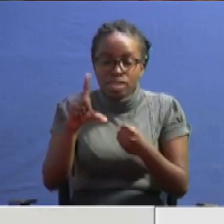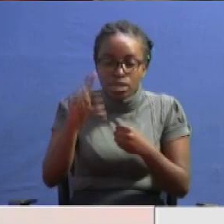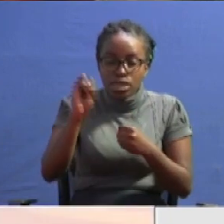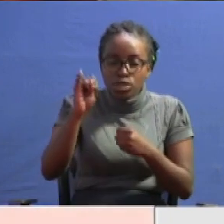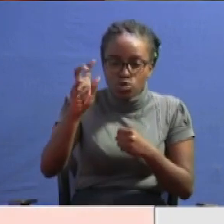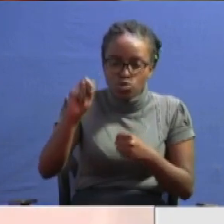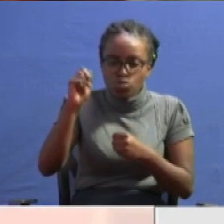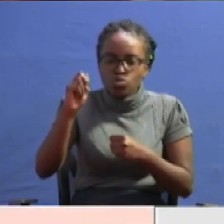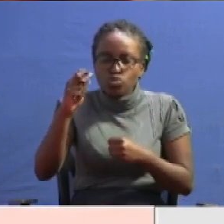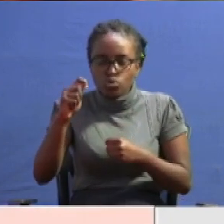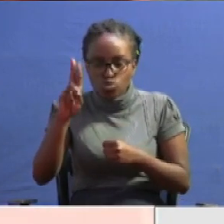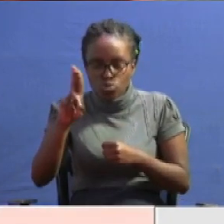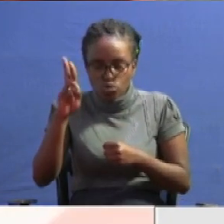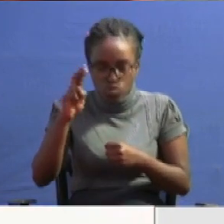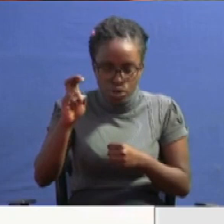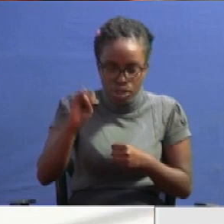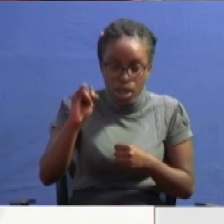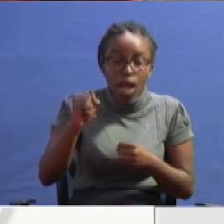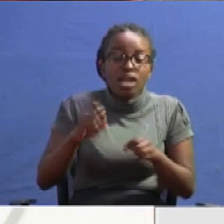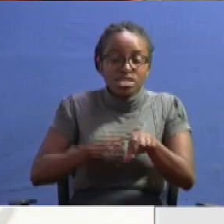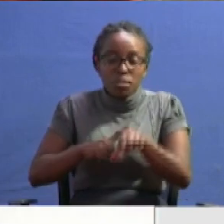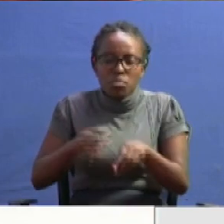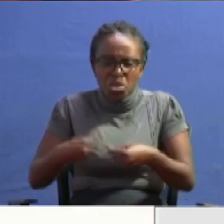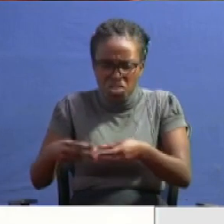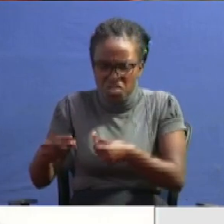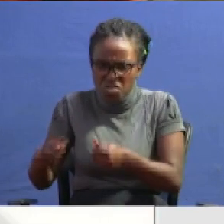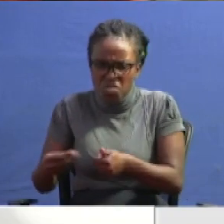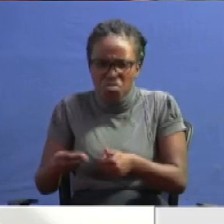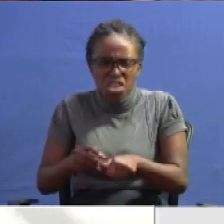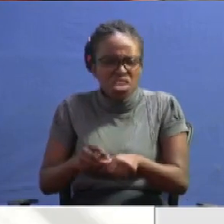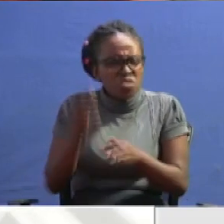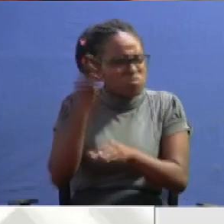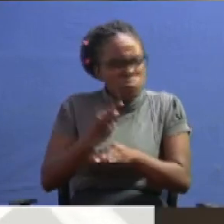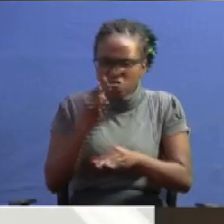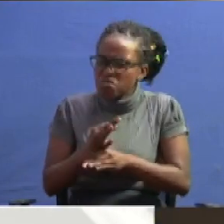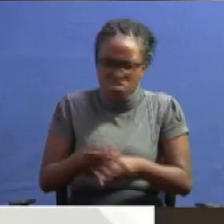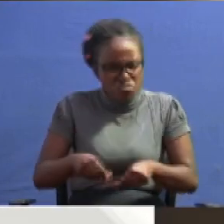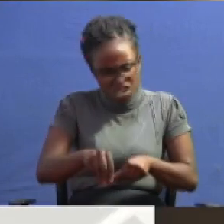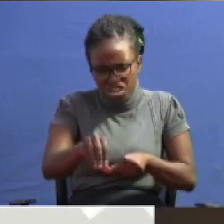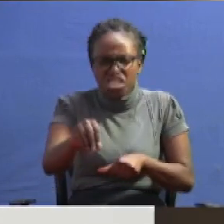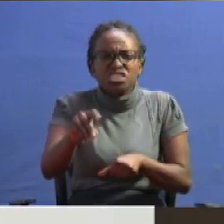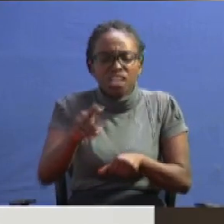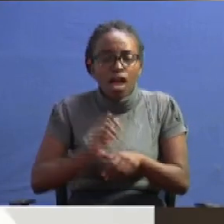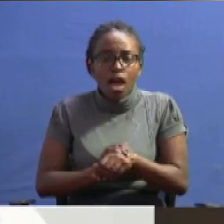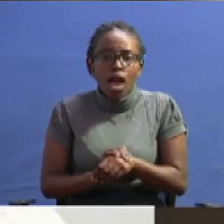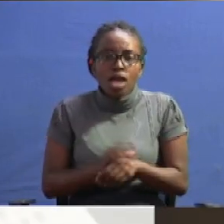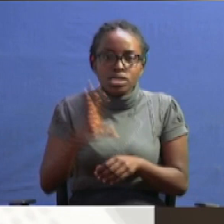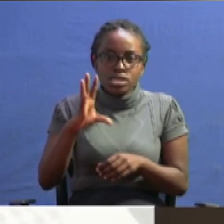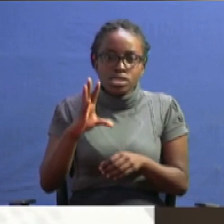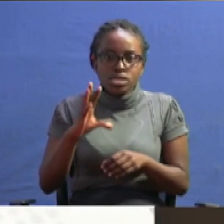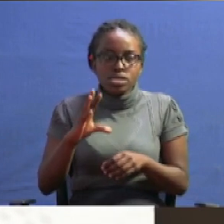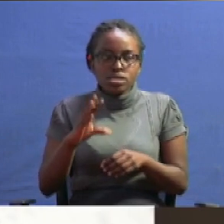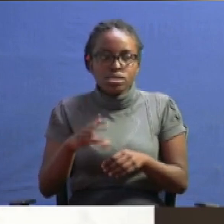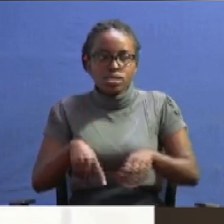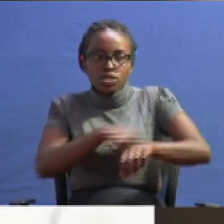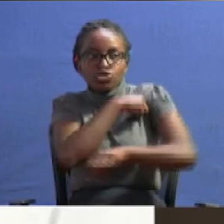before court and provide a full report on what contributed to the distribution of the fake fertilizer. Chief Executive Officer of the Law Society of